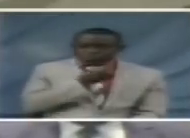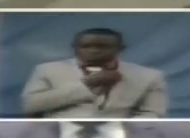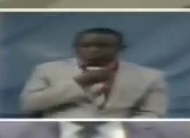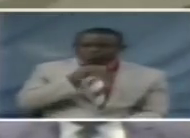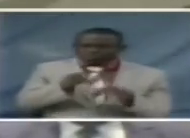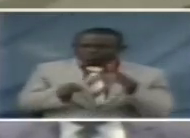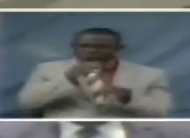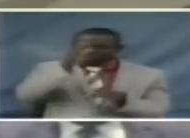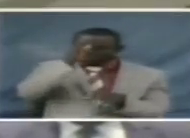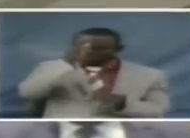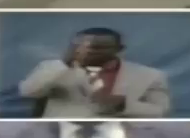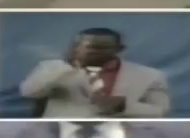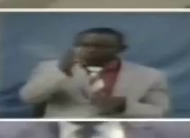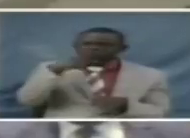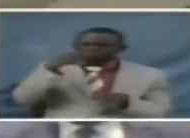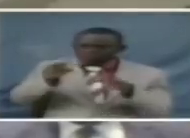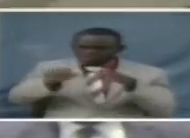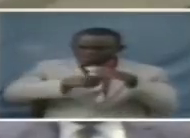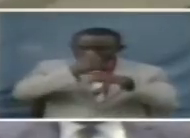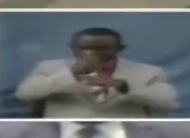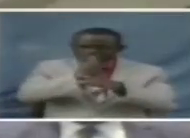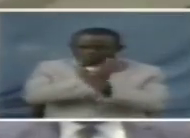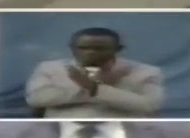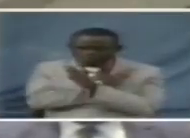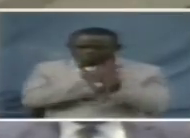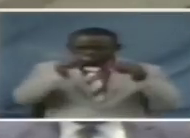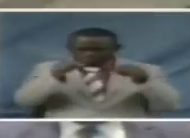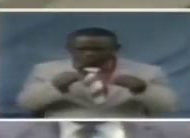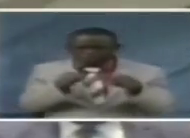in the words of our founding father,